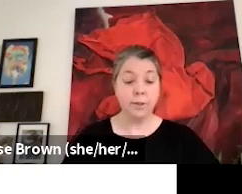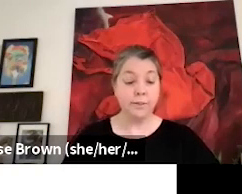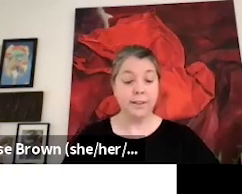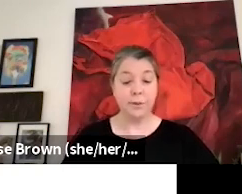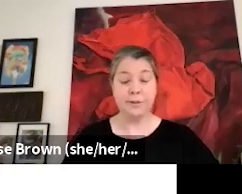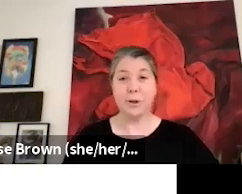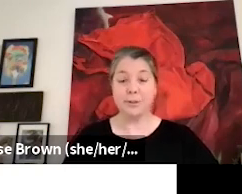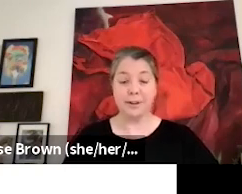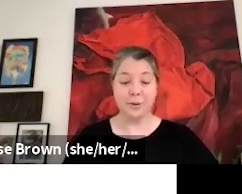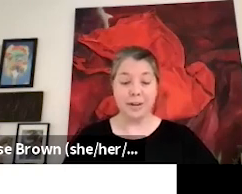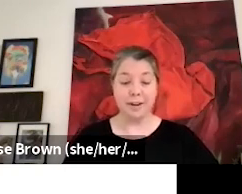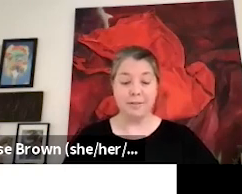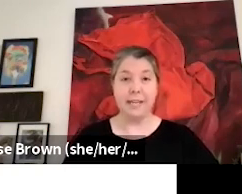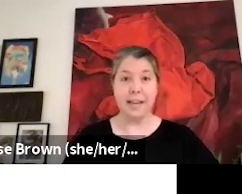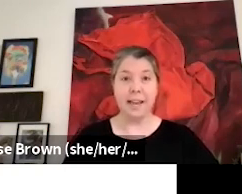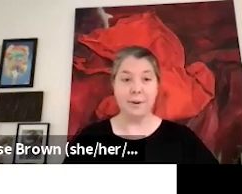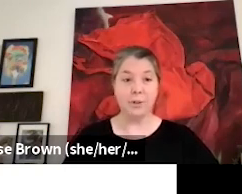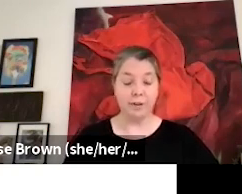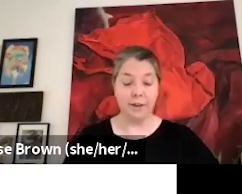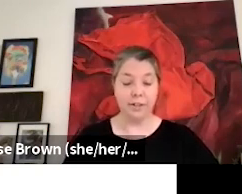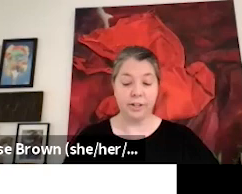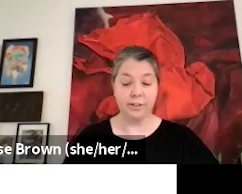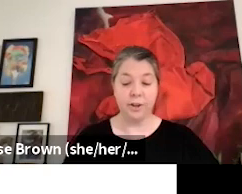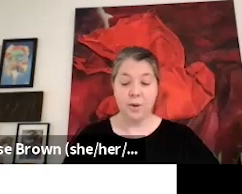For those of us who have chosen a career of leading